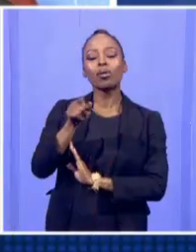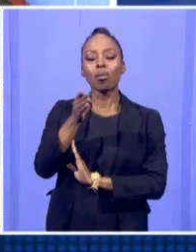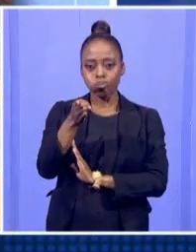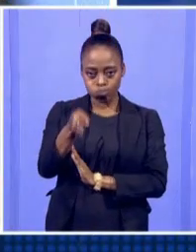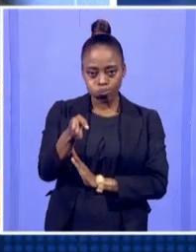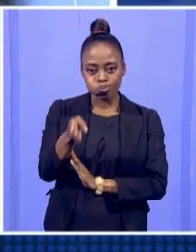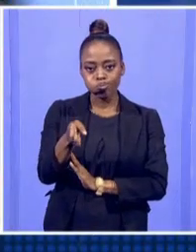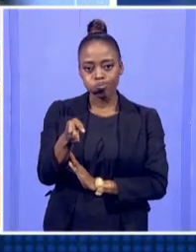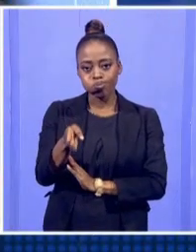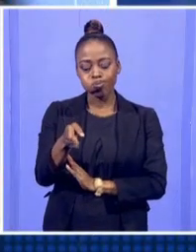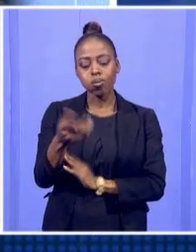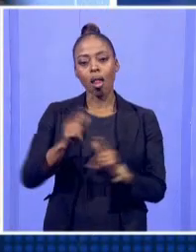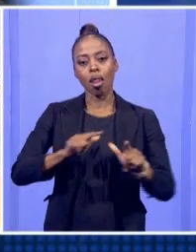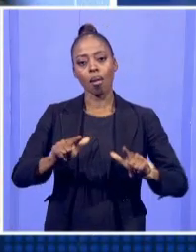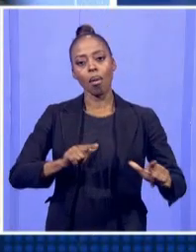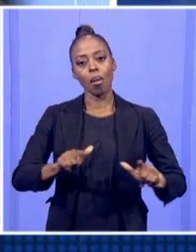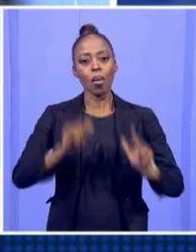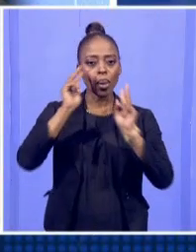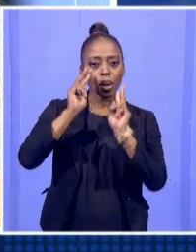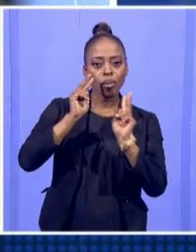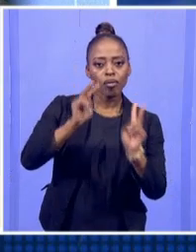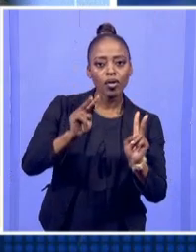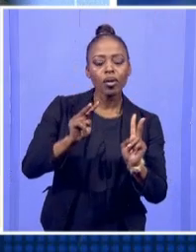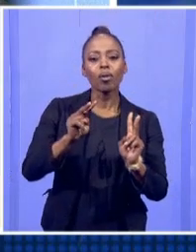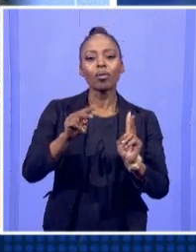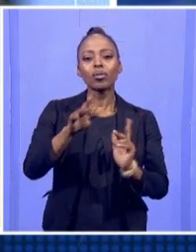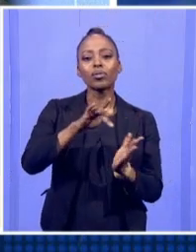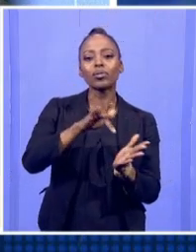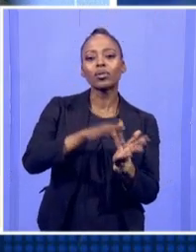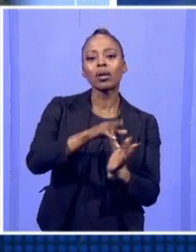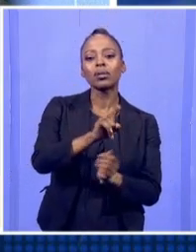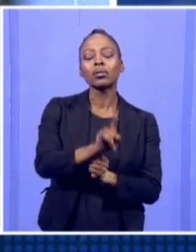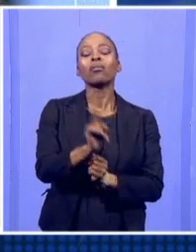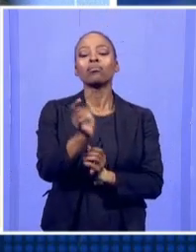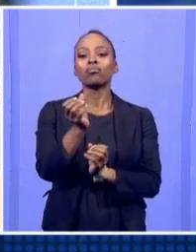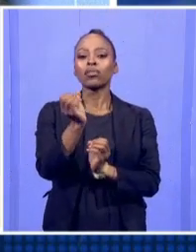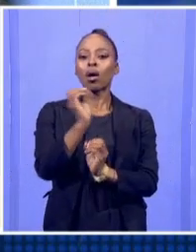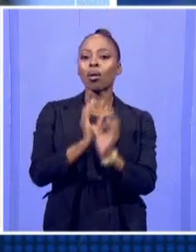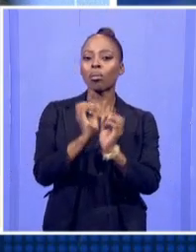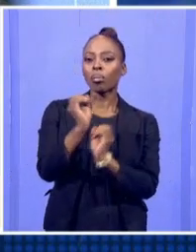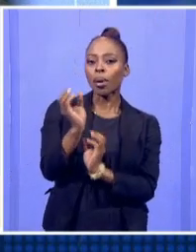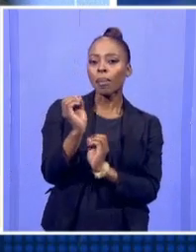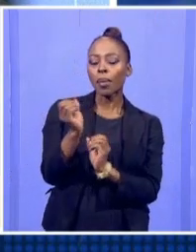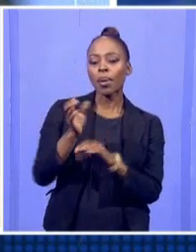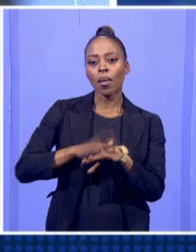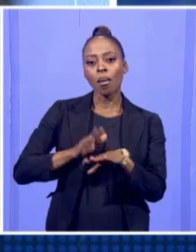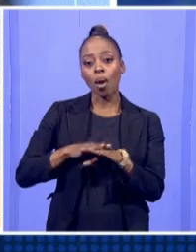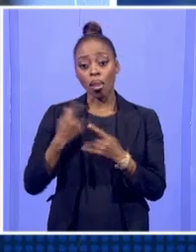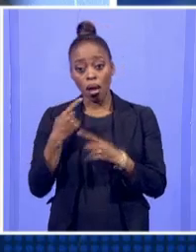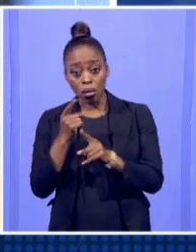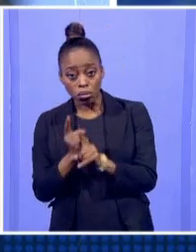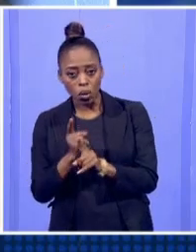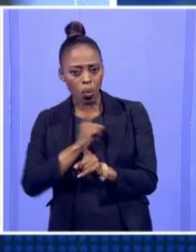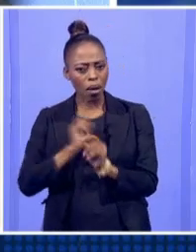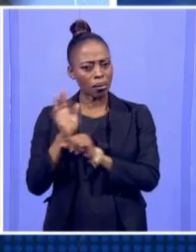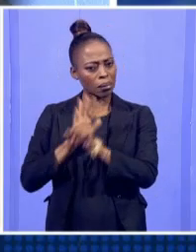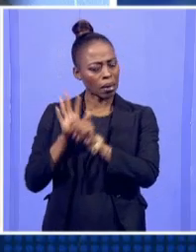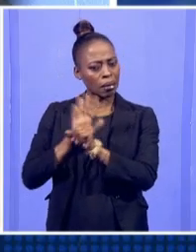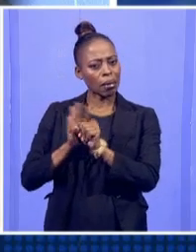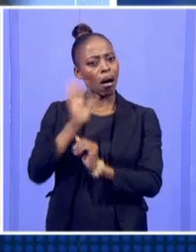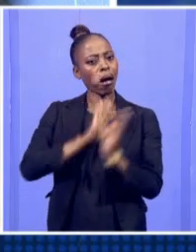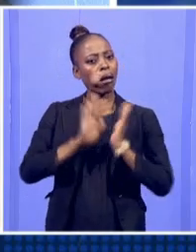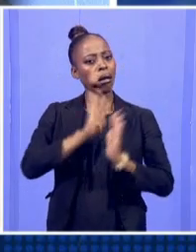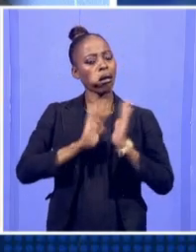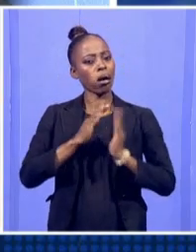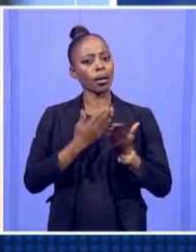Lebebe visited the Maulwe sacred site and filed this report. In fact, let's speak to Pimani now for a bit of context first. Pimani,